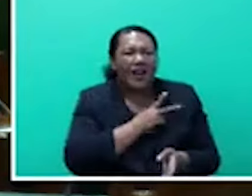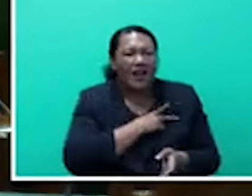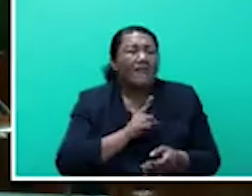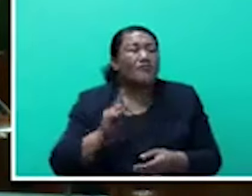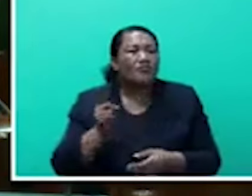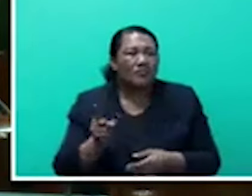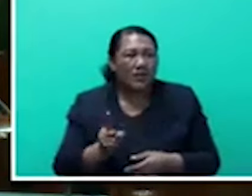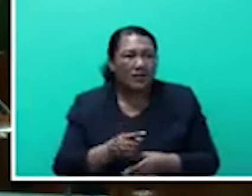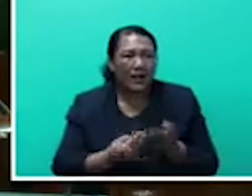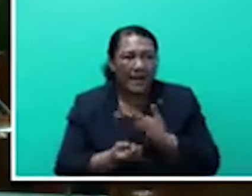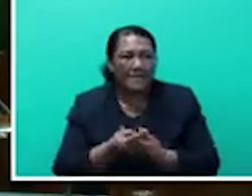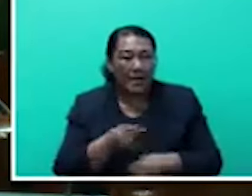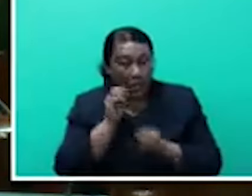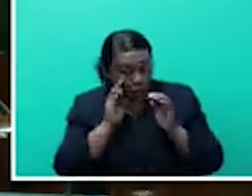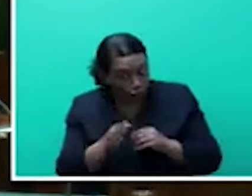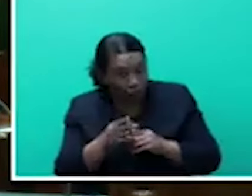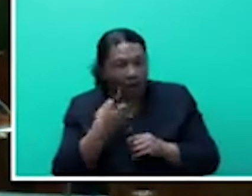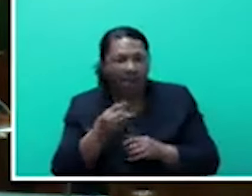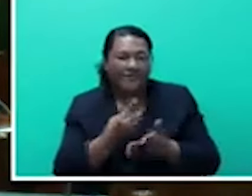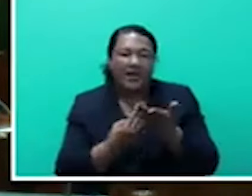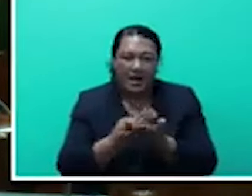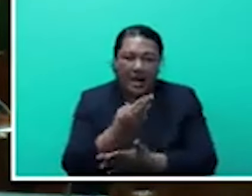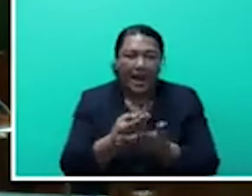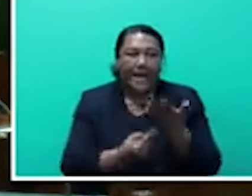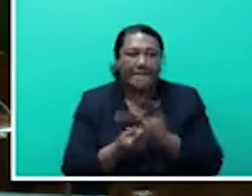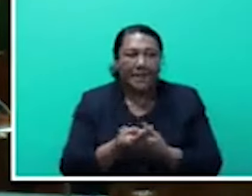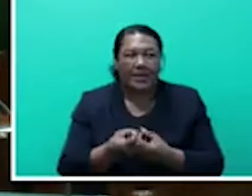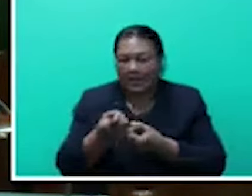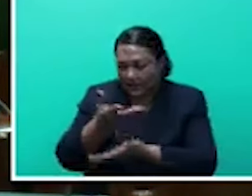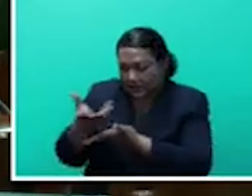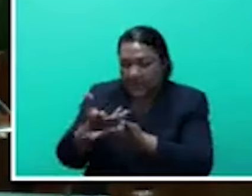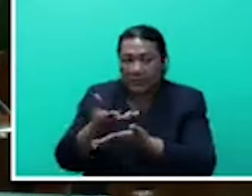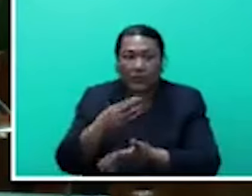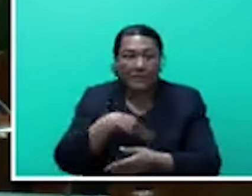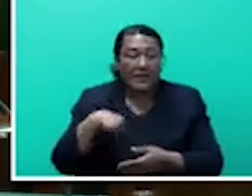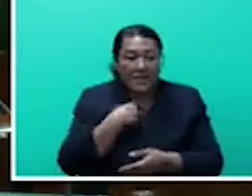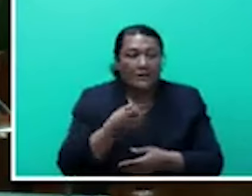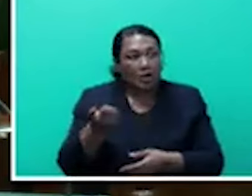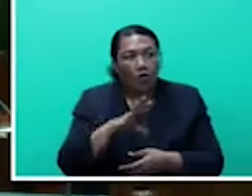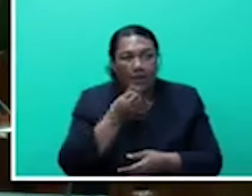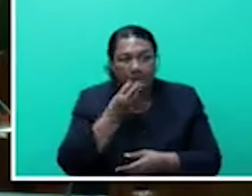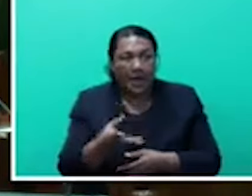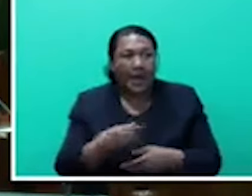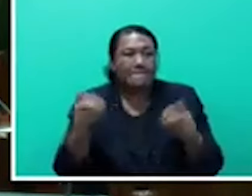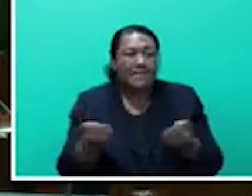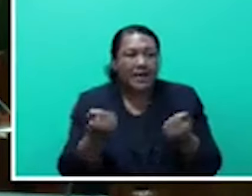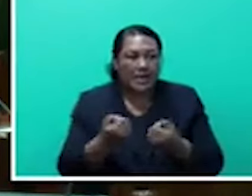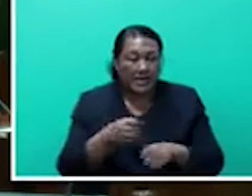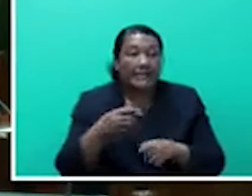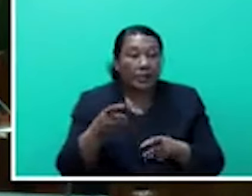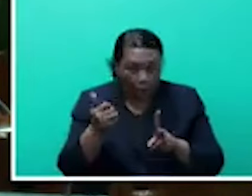sir. I have discussed this, as alluded to by the Honorable Minister. I have discussed this with him, sir, a number of times, and even this